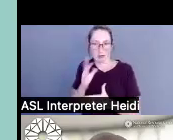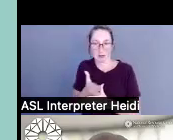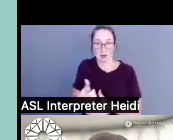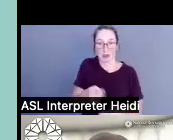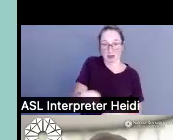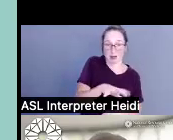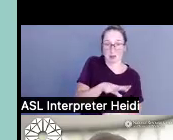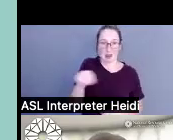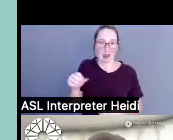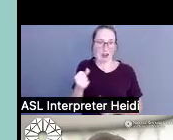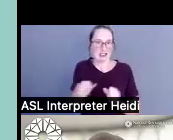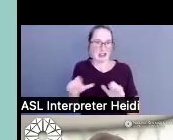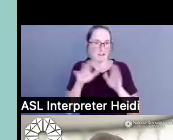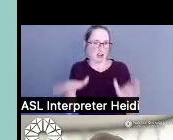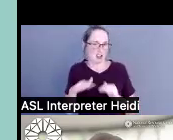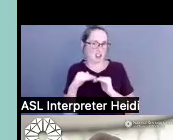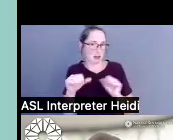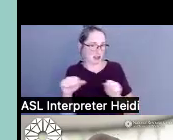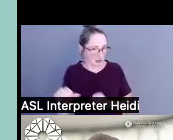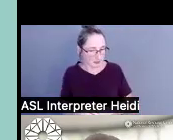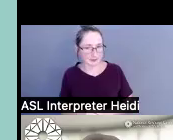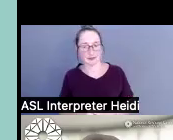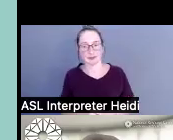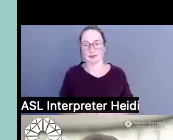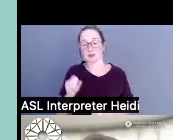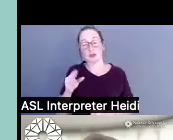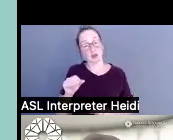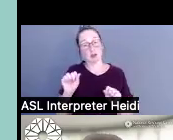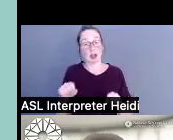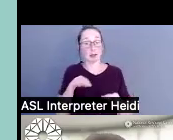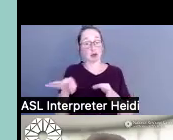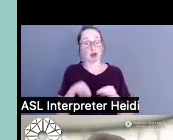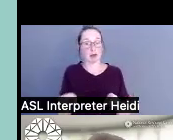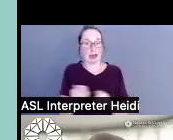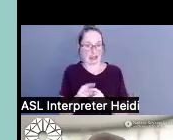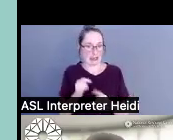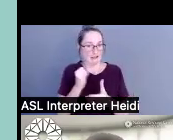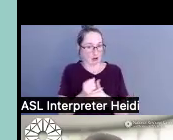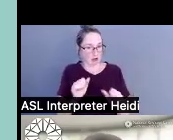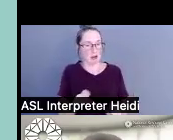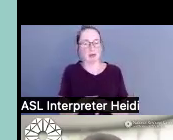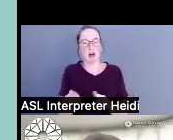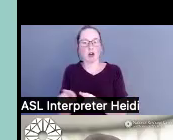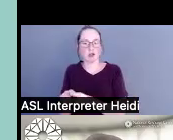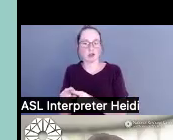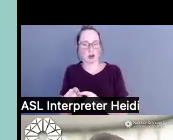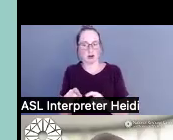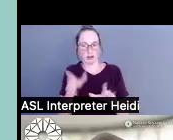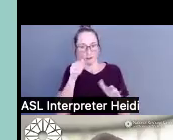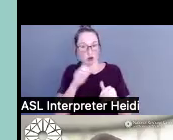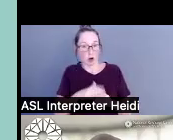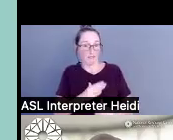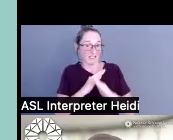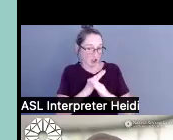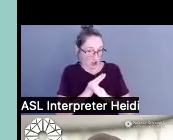them and safe housing stability. And so it can be described as an intervention that also focuses on prevention because it